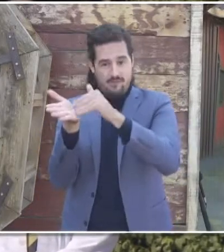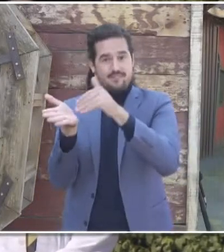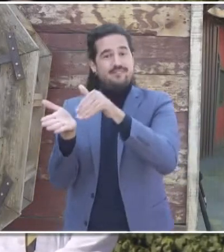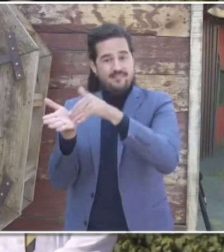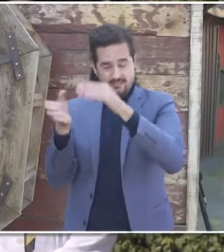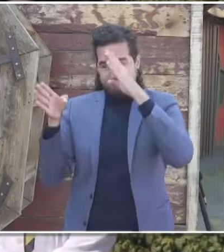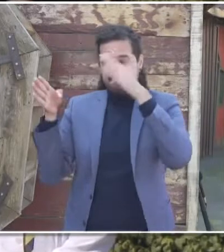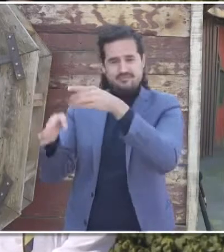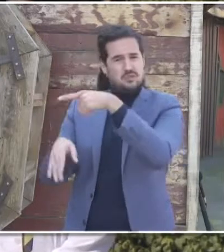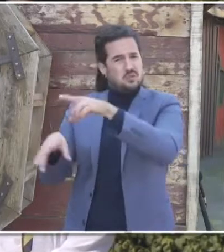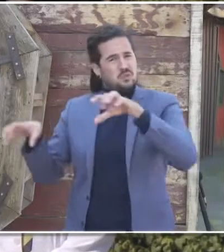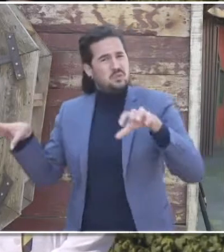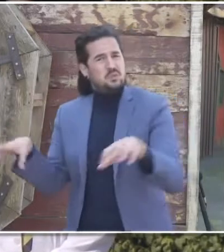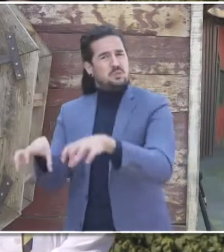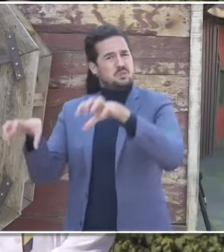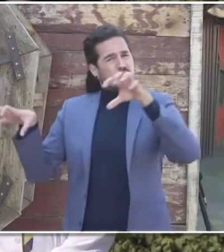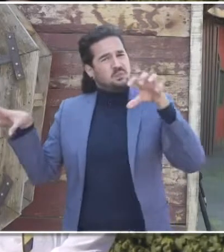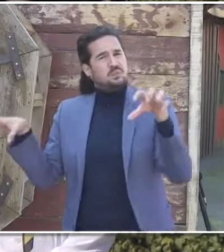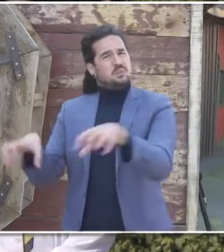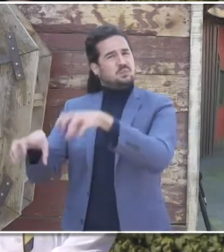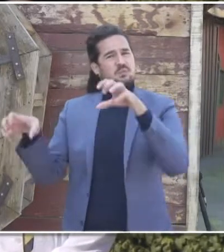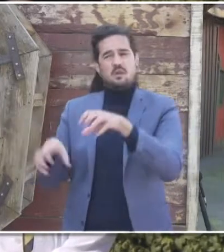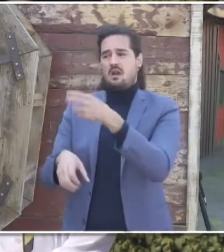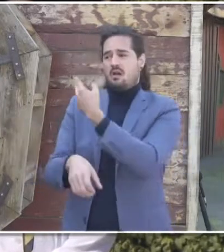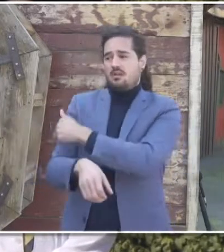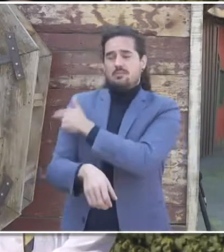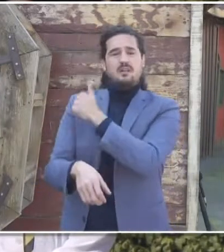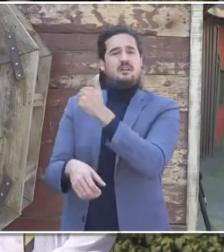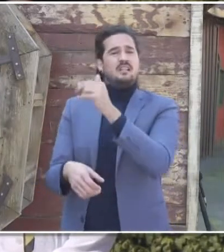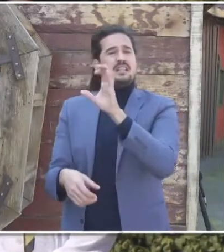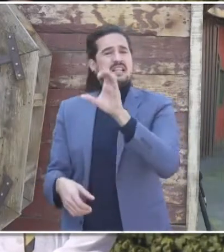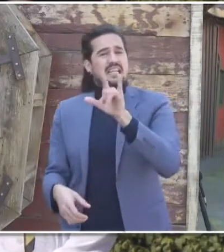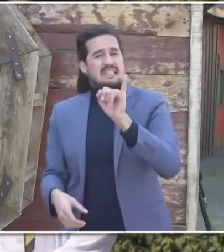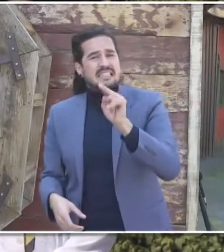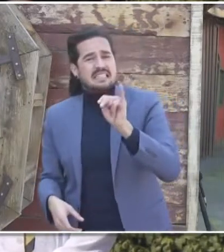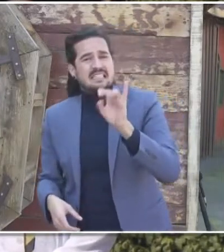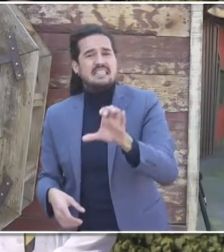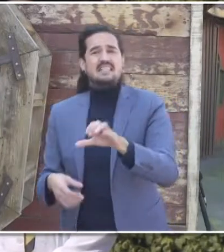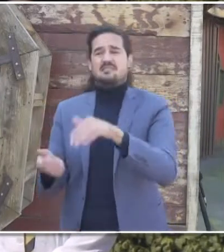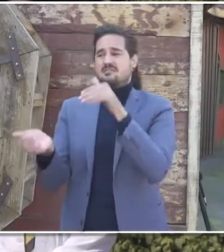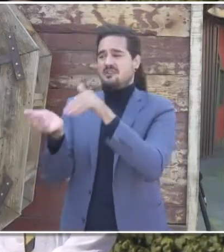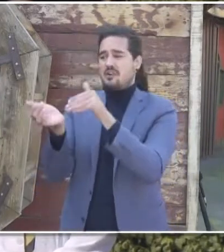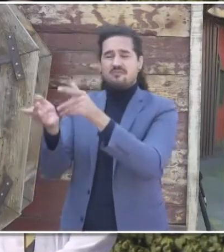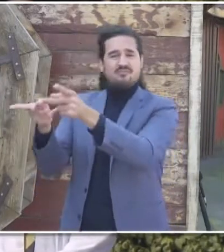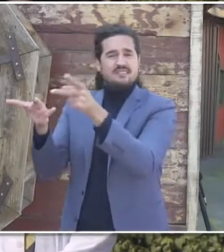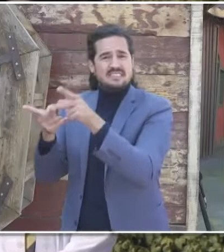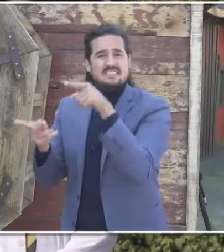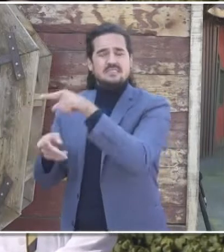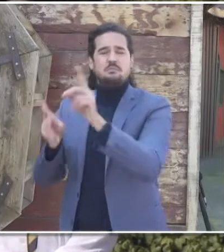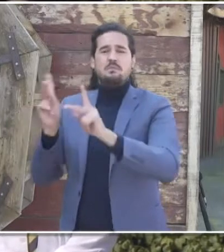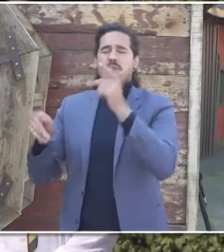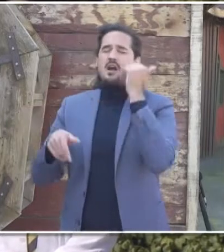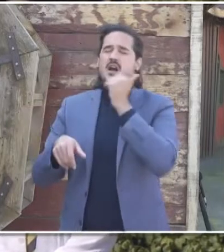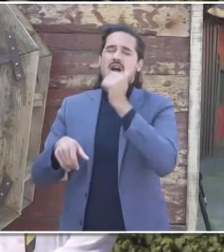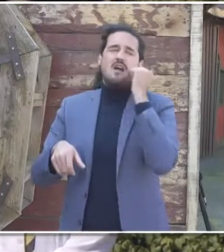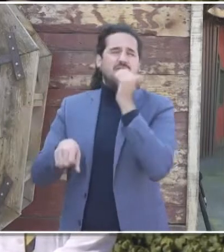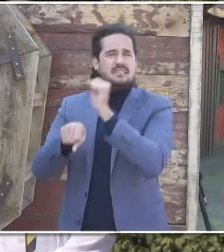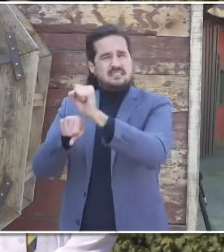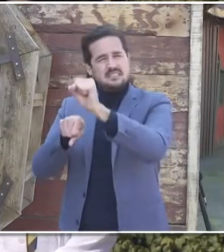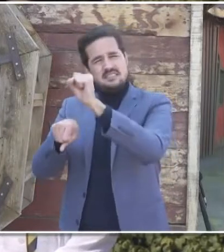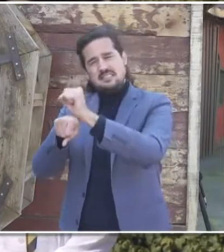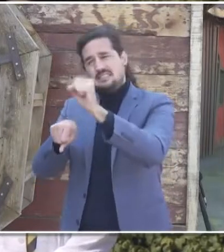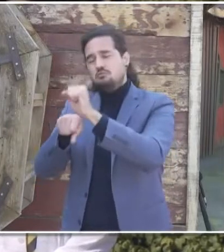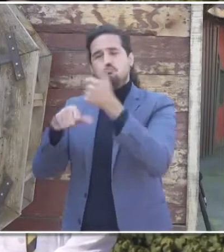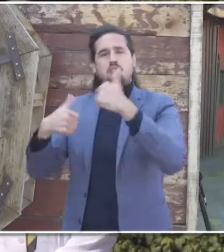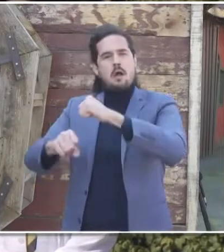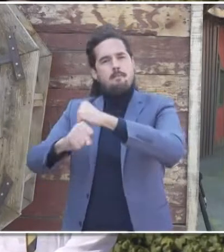our hospitals, our clinics, these people every day are trying to protect our health, and they are